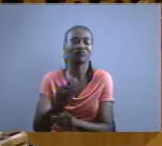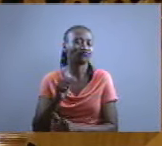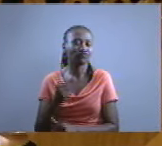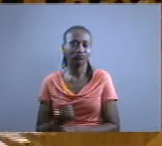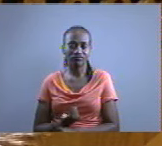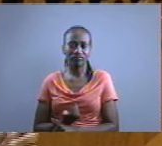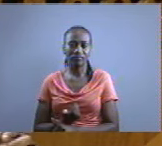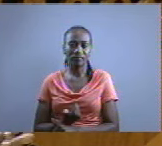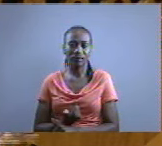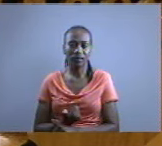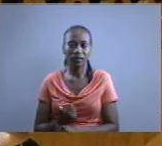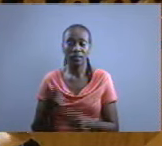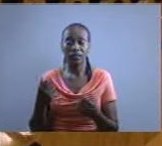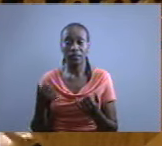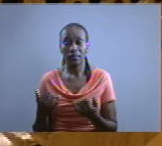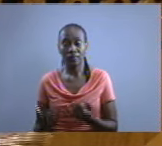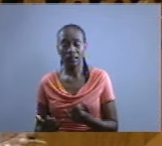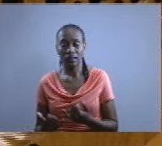of